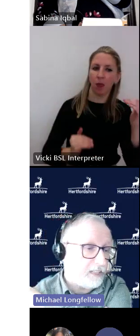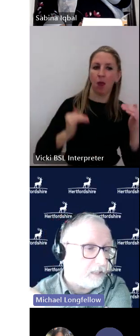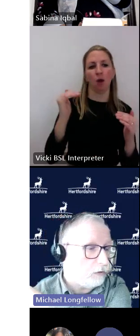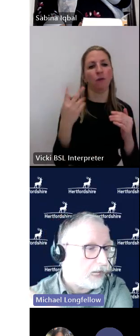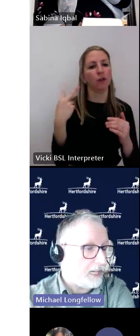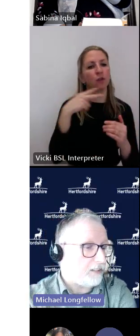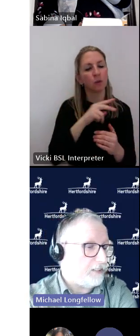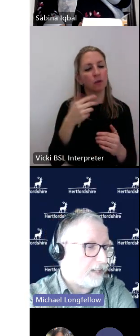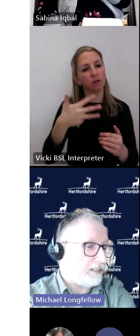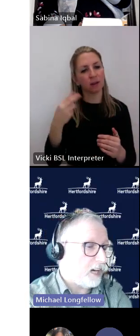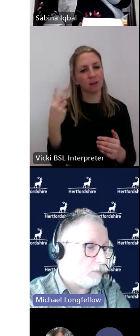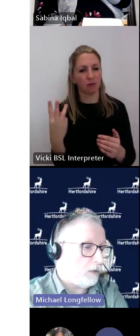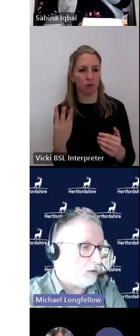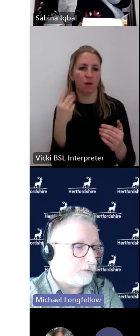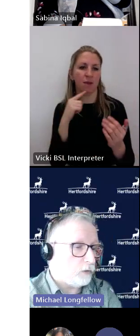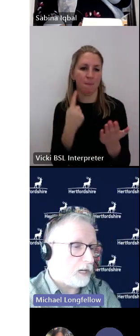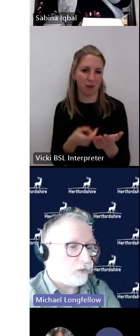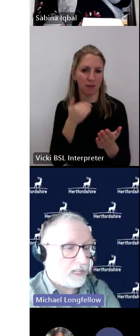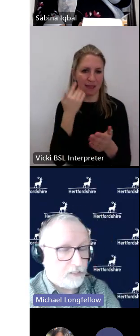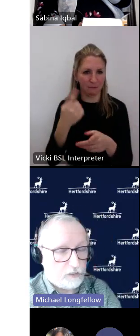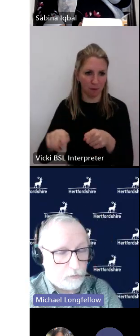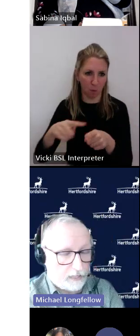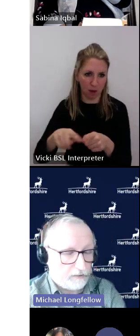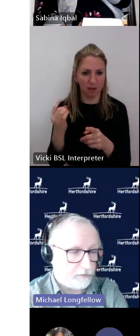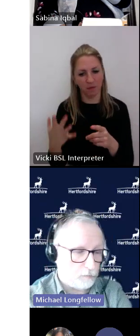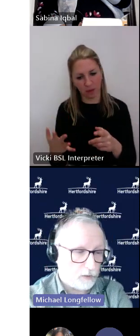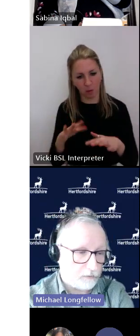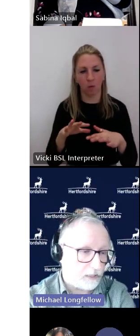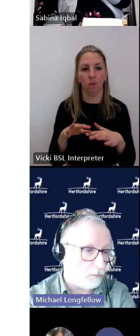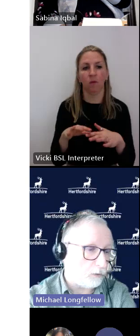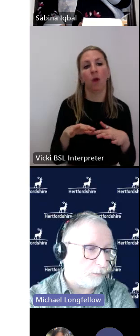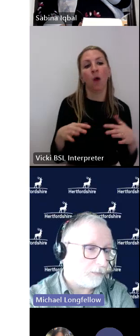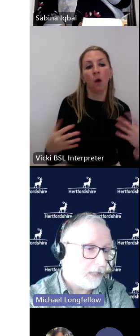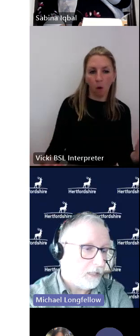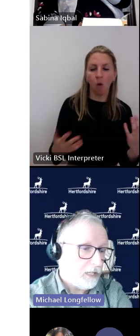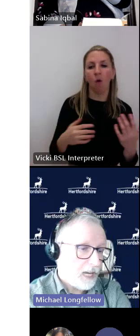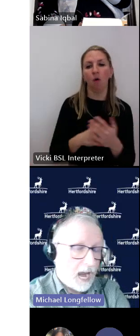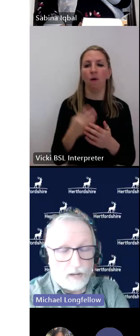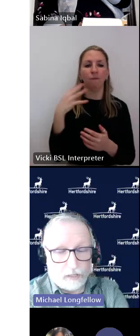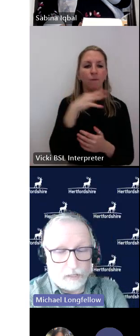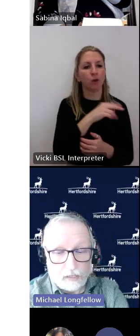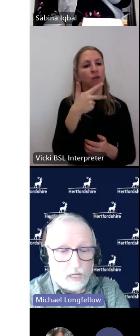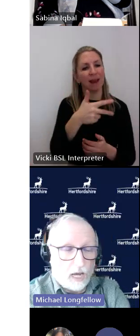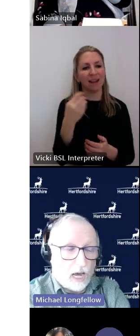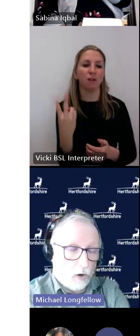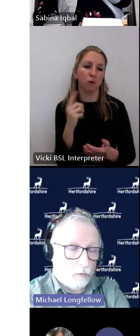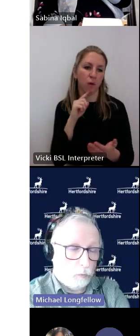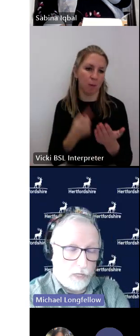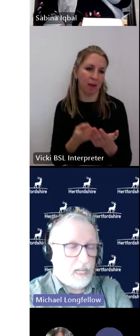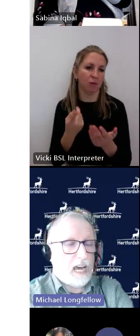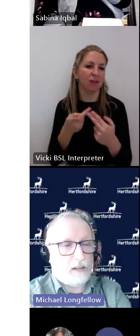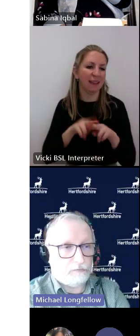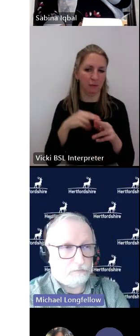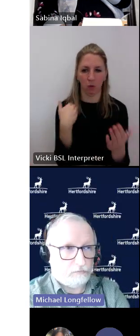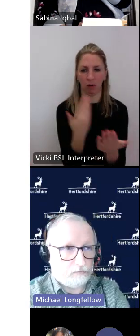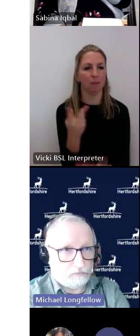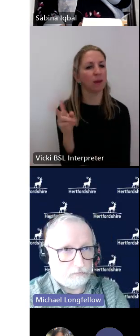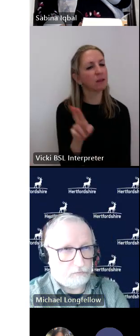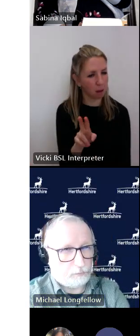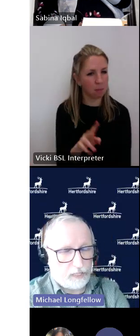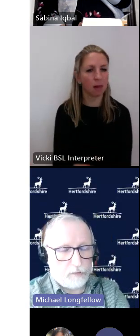you are single, and that's net income, or £482 if you're part of a couple. However, we